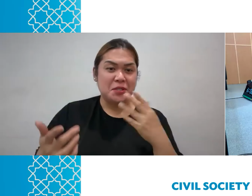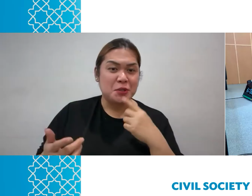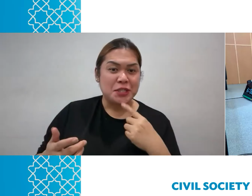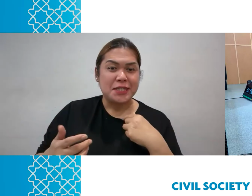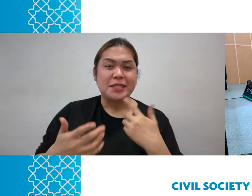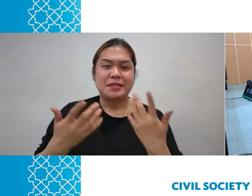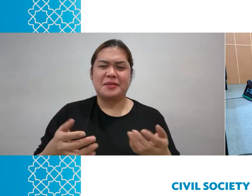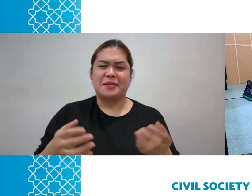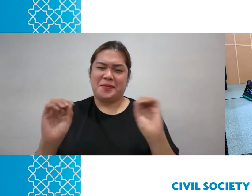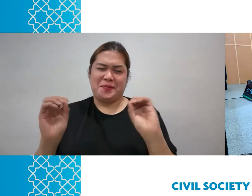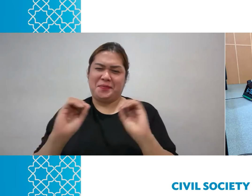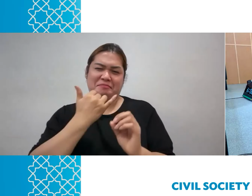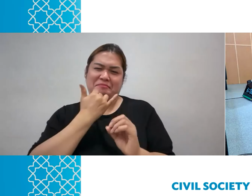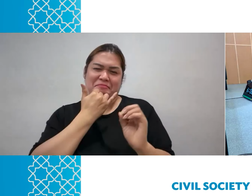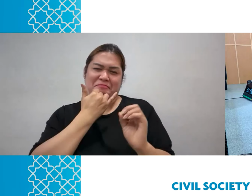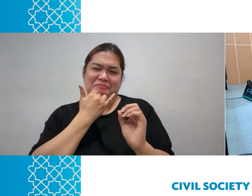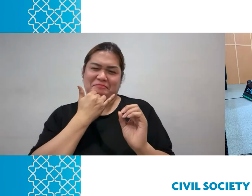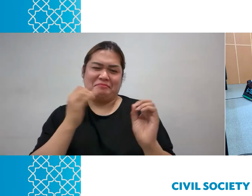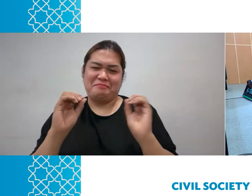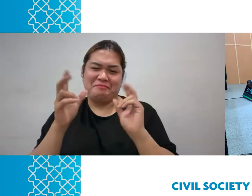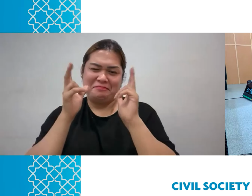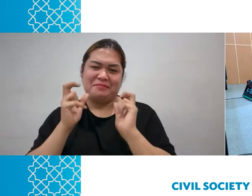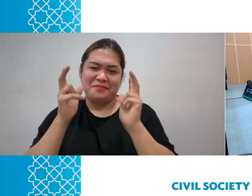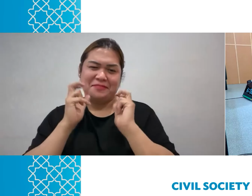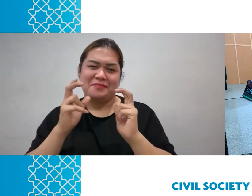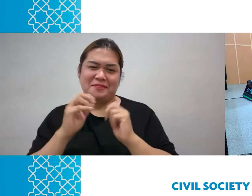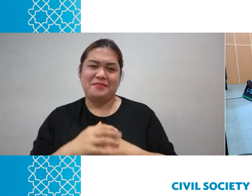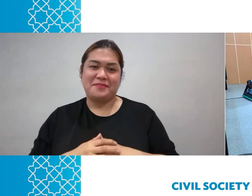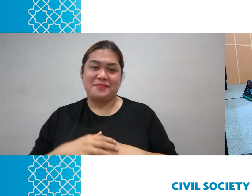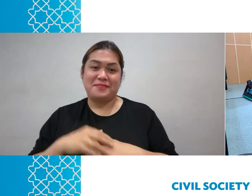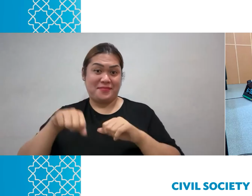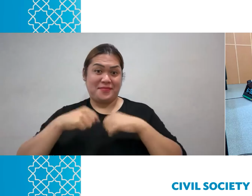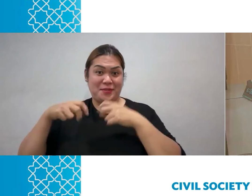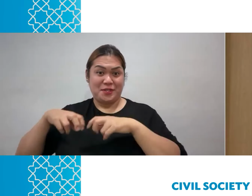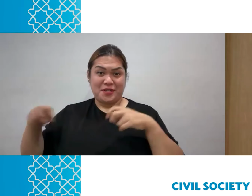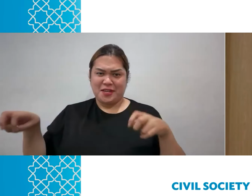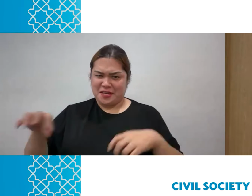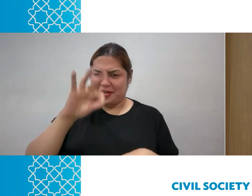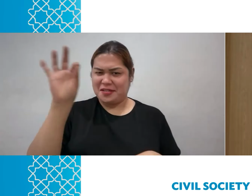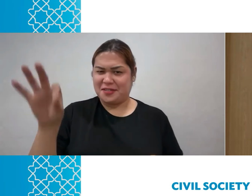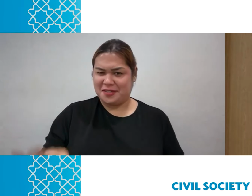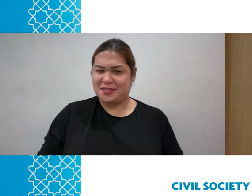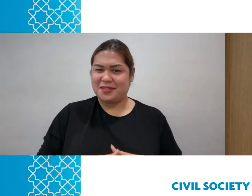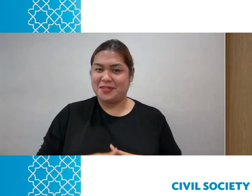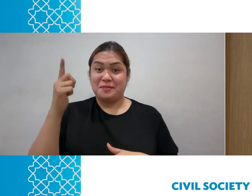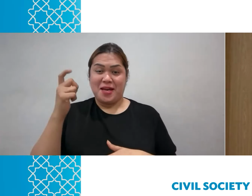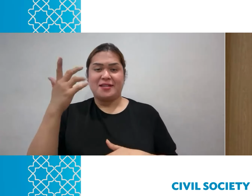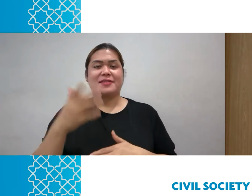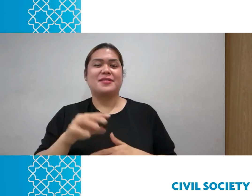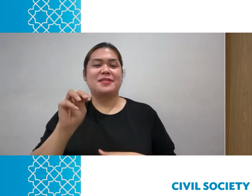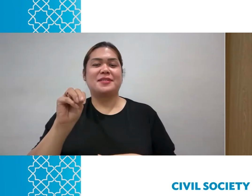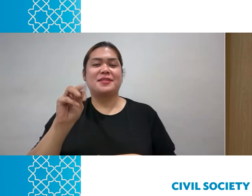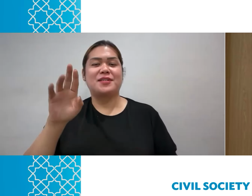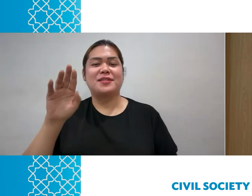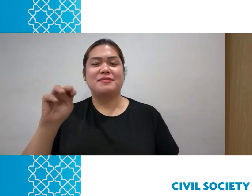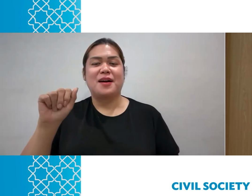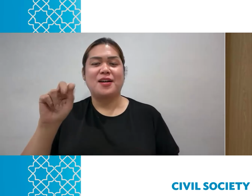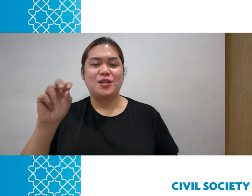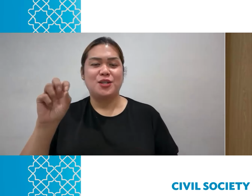of course, we want to hear from our panel. So for this question, we'll start, Mr. Mansouri, with your response.